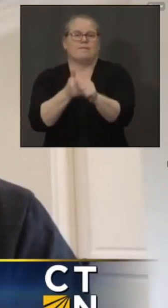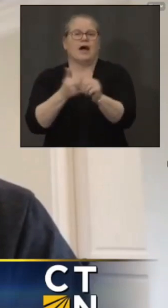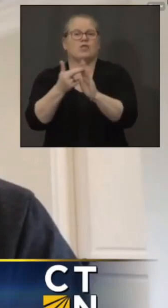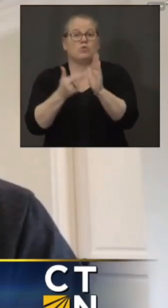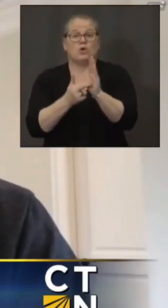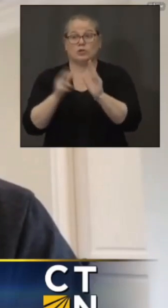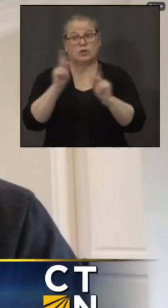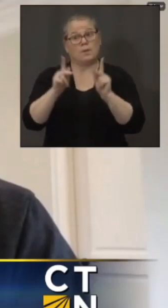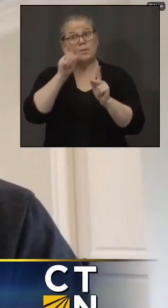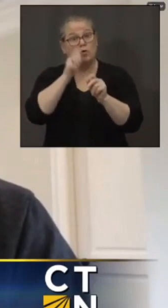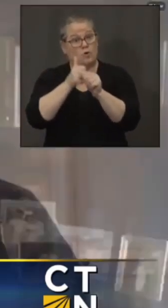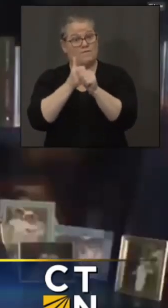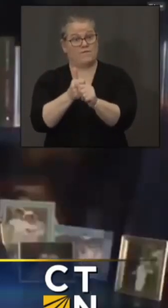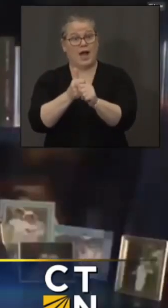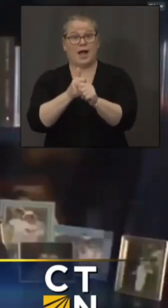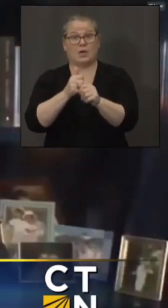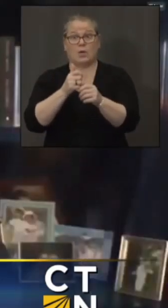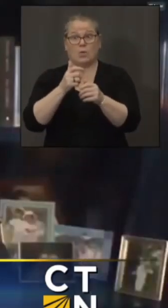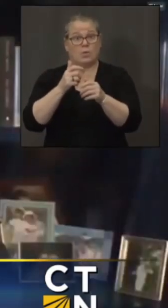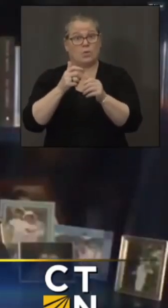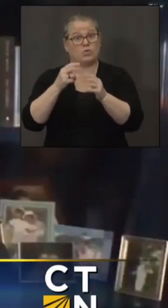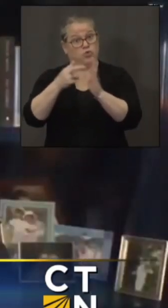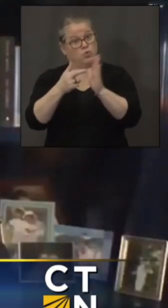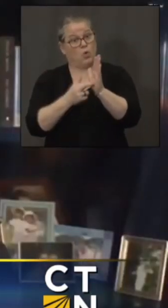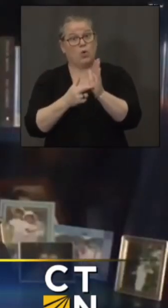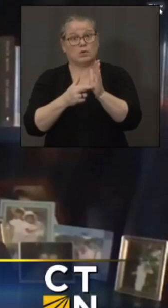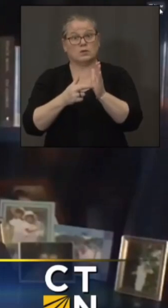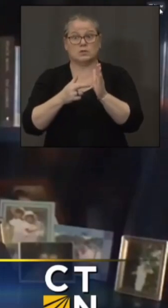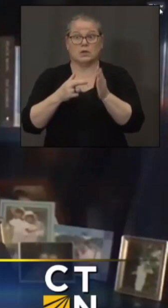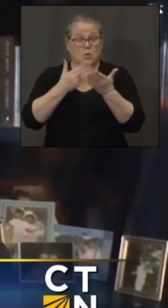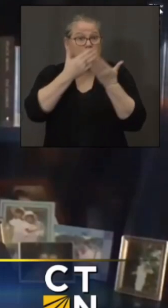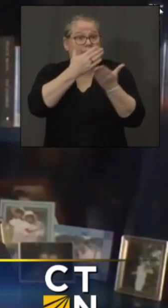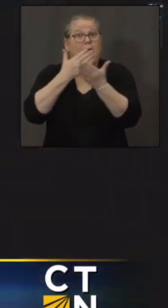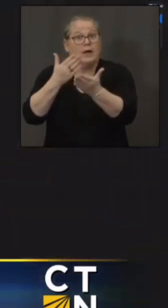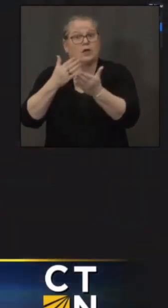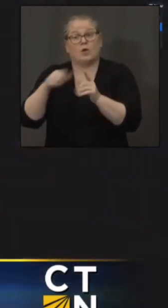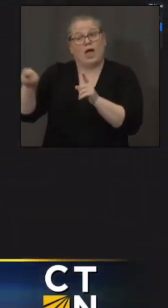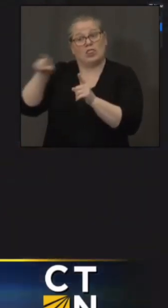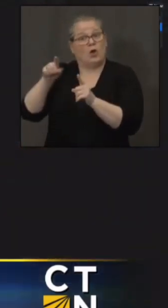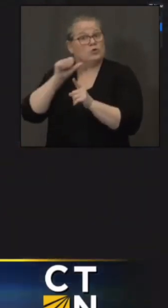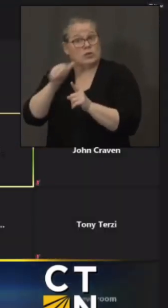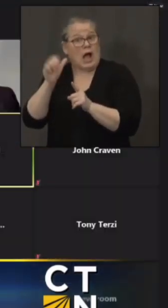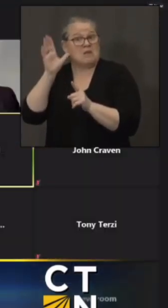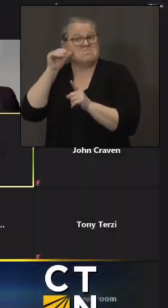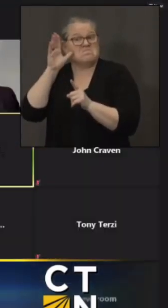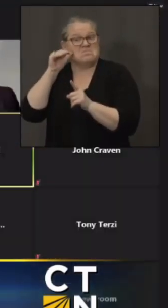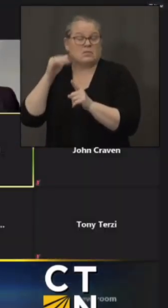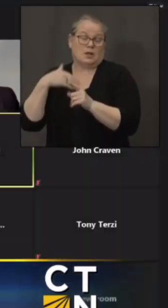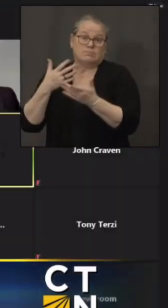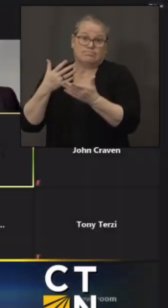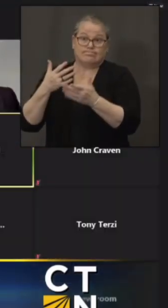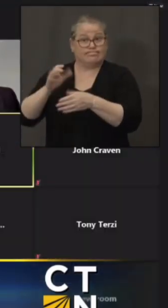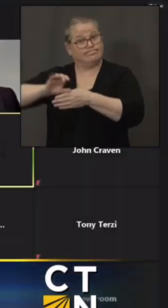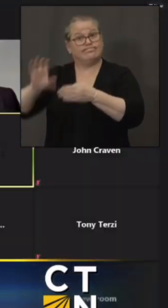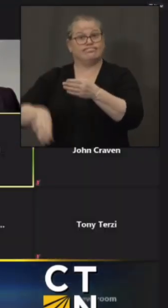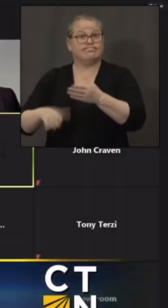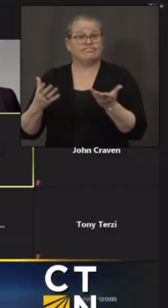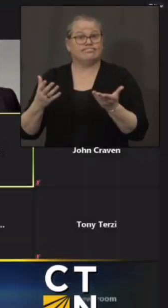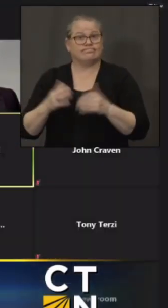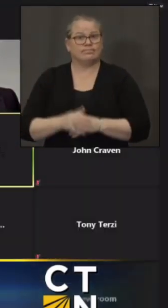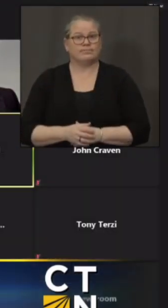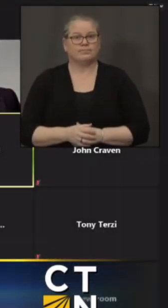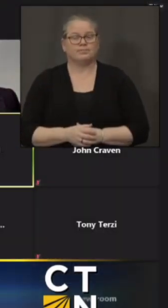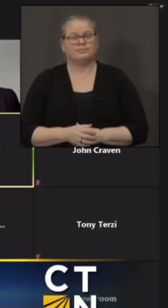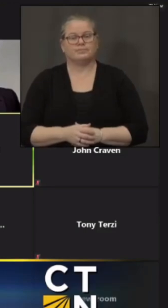seriously. Yeah, well said. Yeah, thank you. Getting back to something Paul brought up,